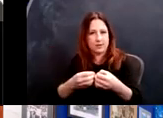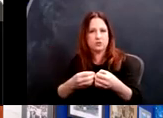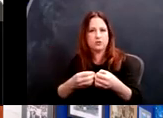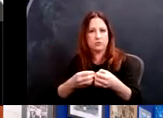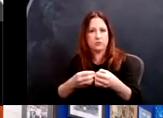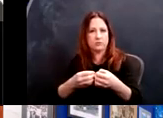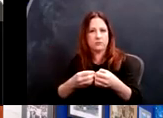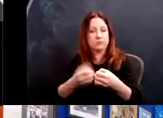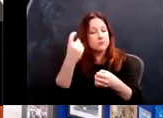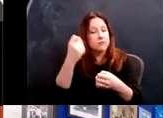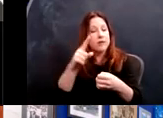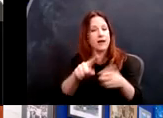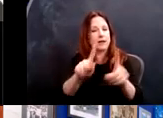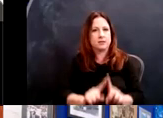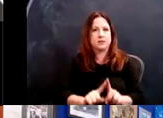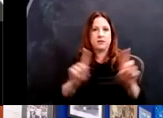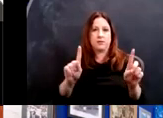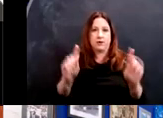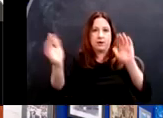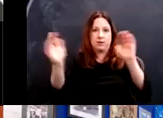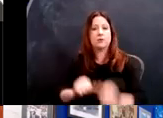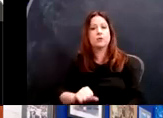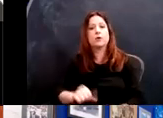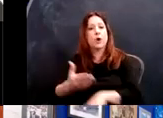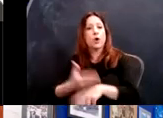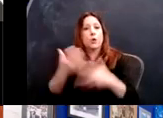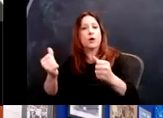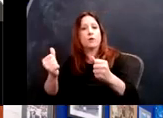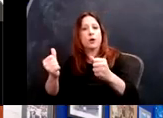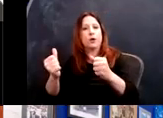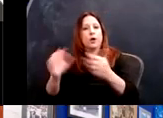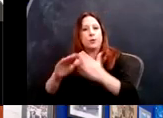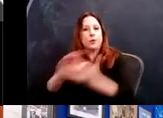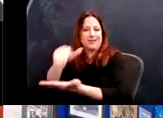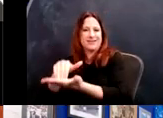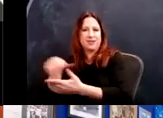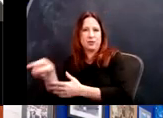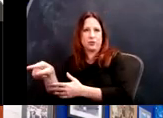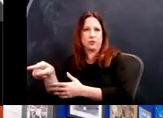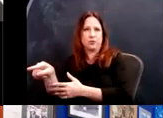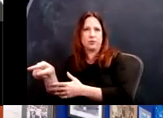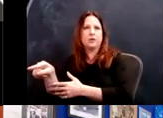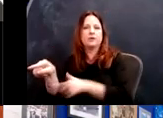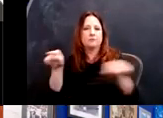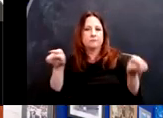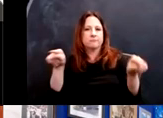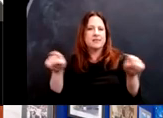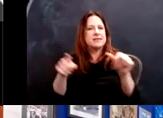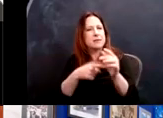that's different from a recovery community center. Oftentimes those two